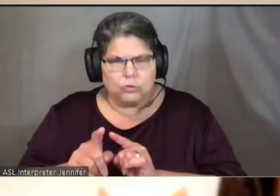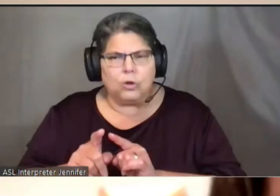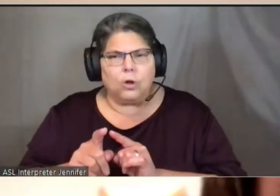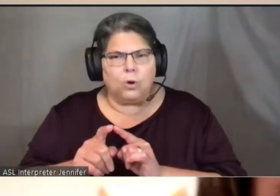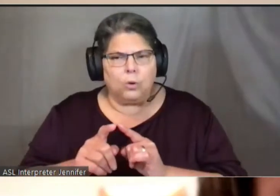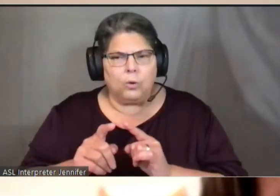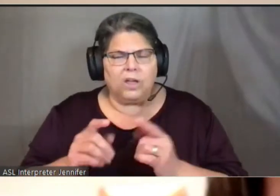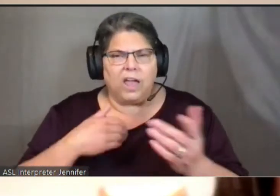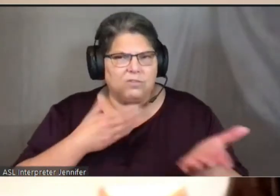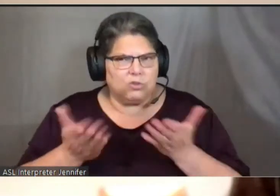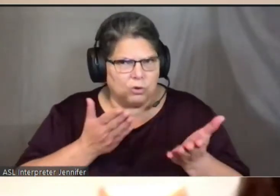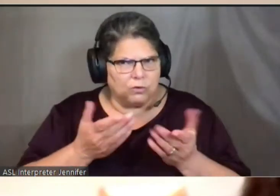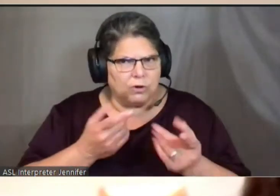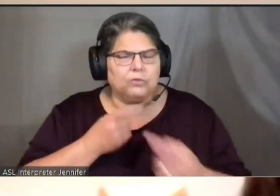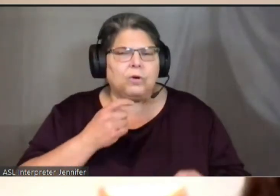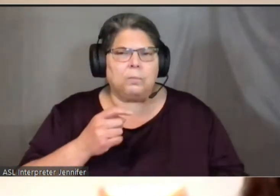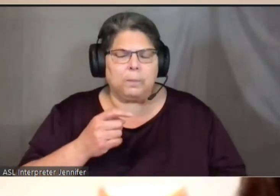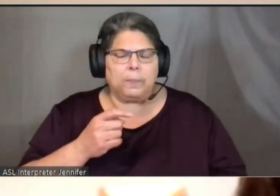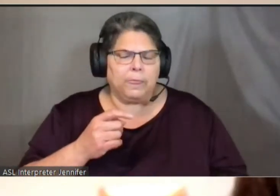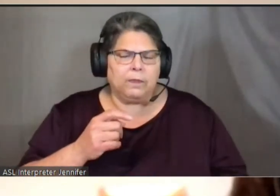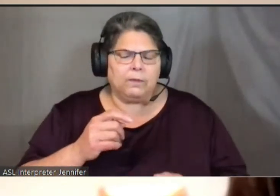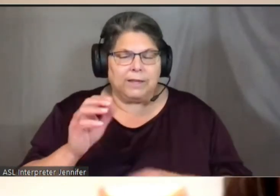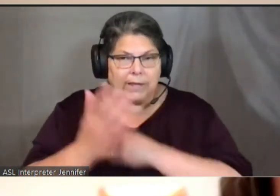from the county by dialing